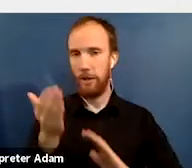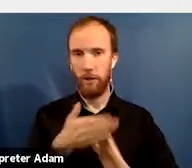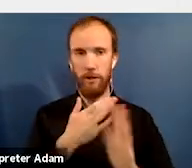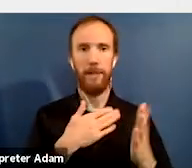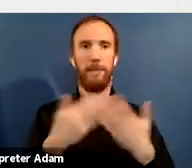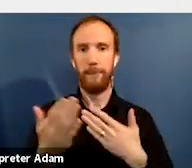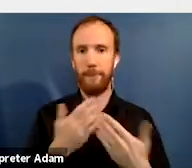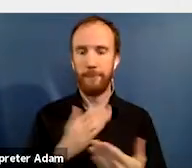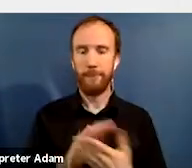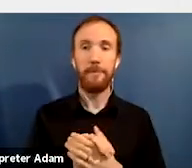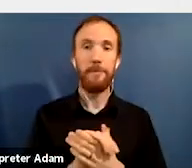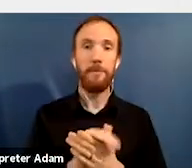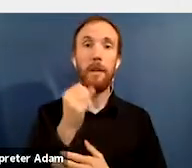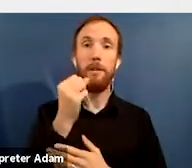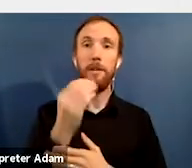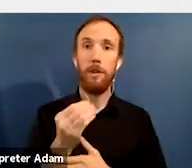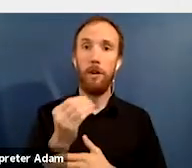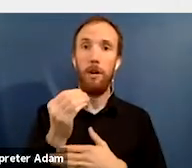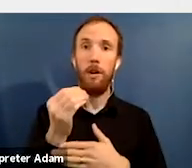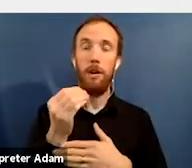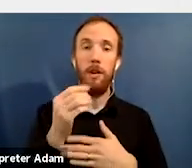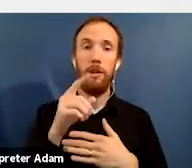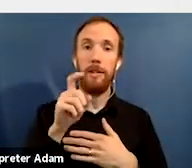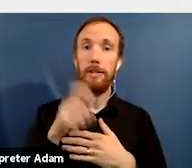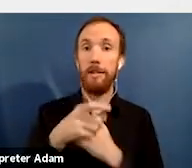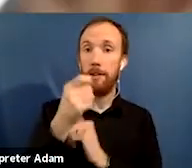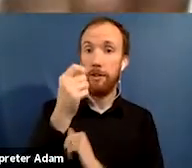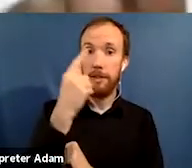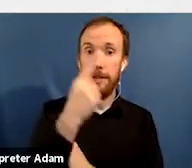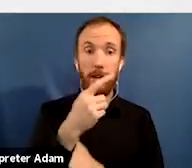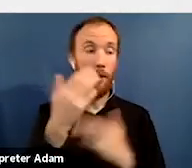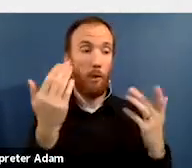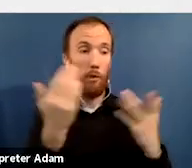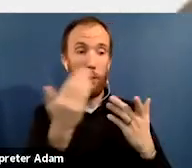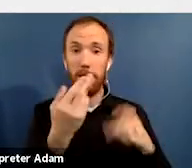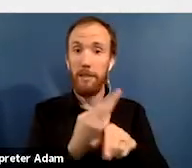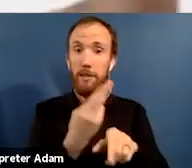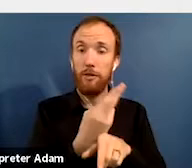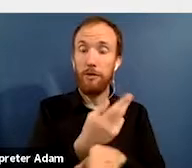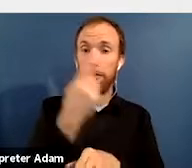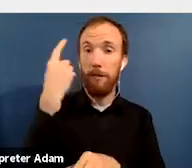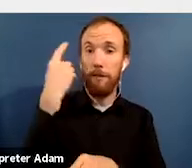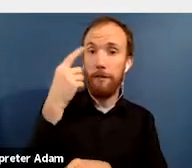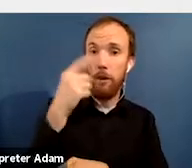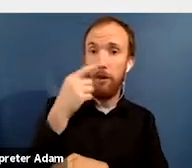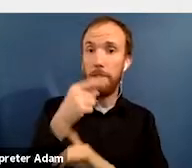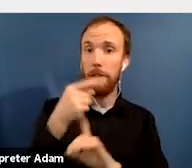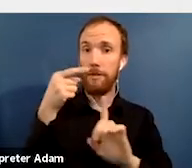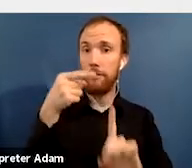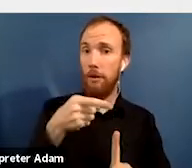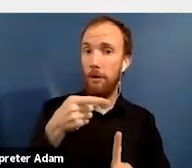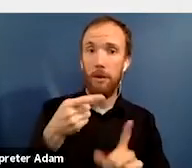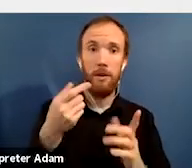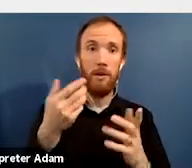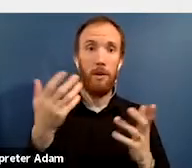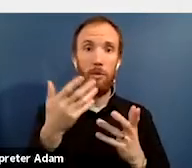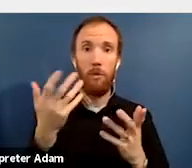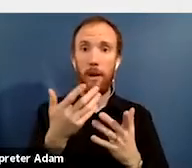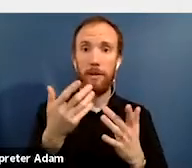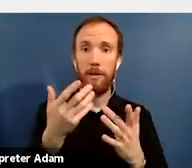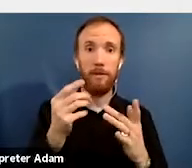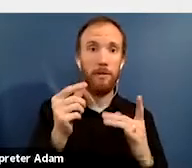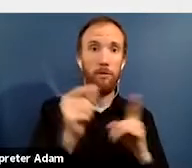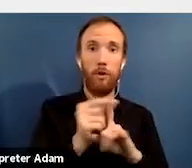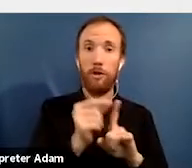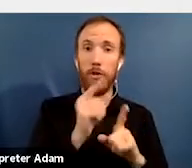understanding, what tokens are being used for this classification tasks, or what word is important to which layer, you're better able to